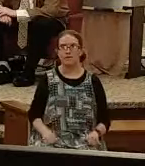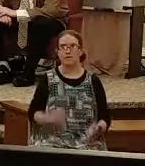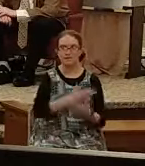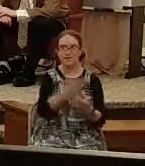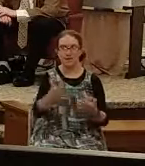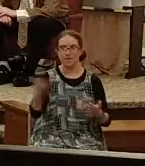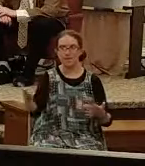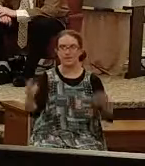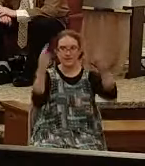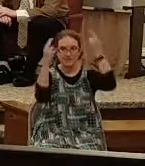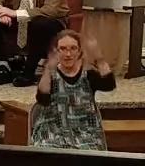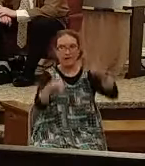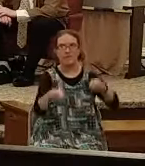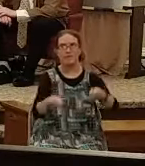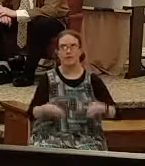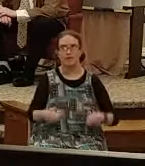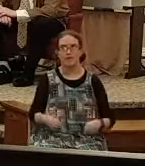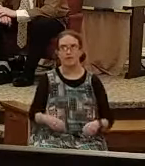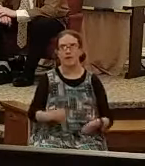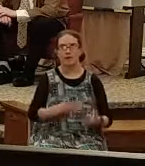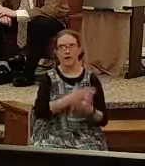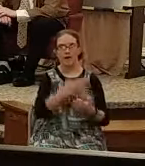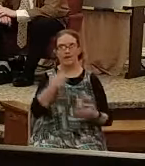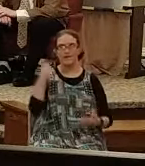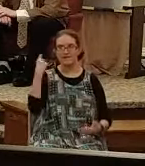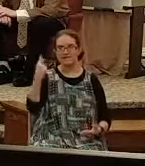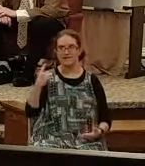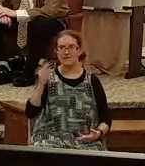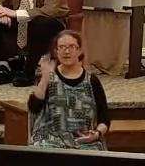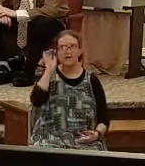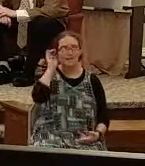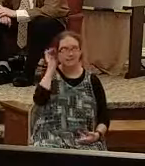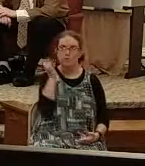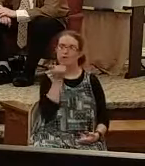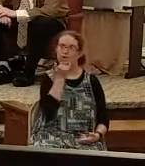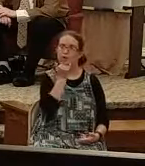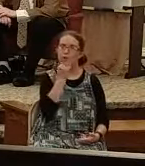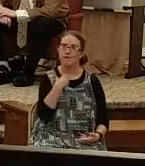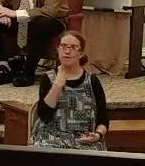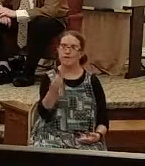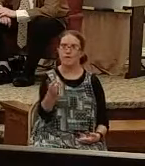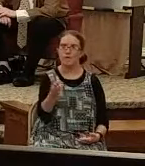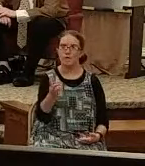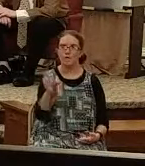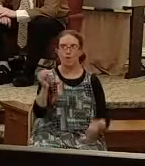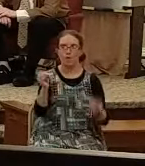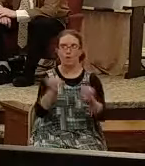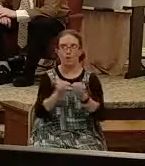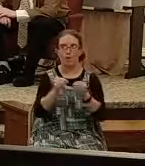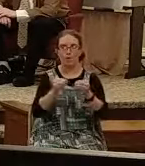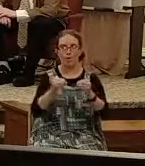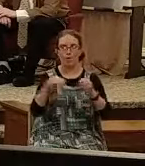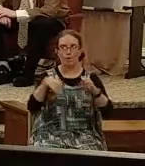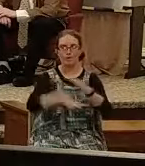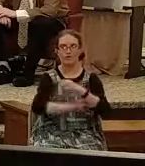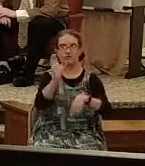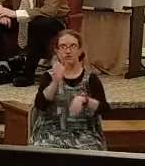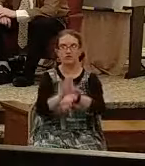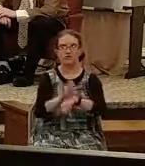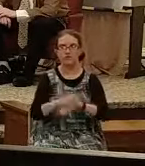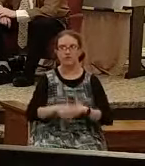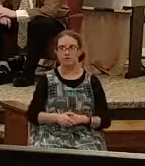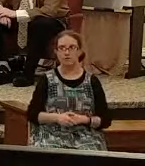Something has happened. Somebody has listened to the wrong voices and no longer are they in church.